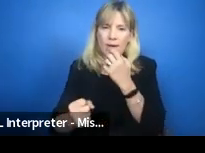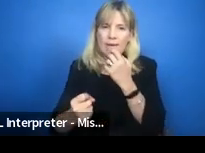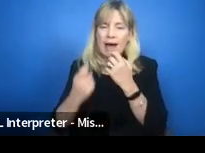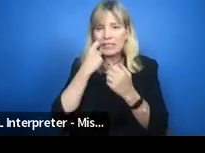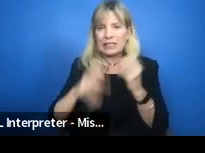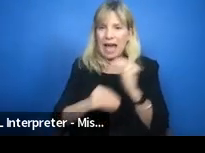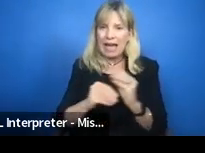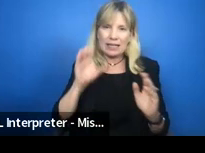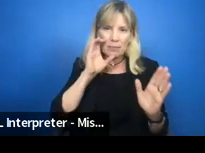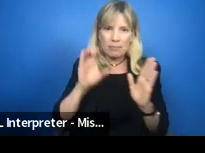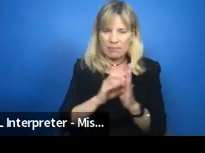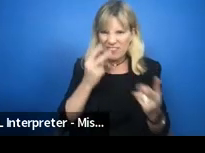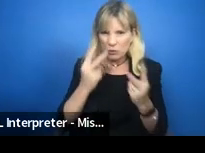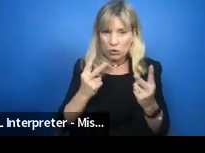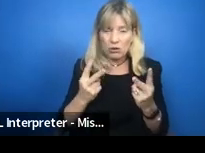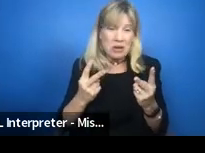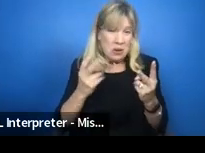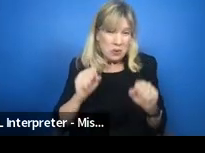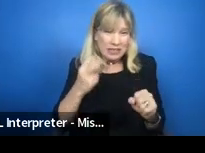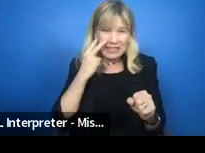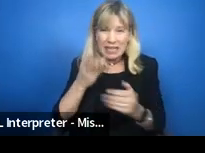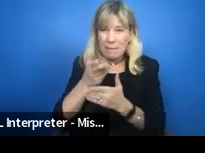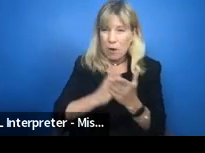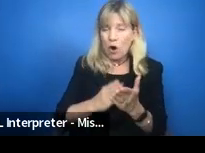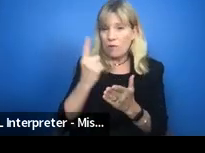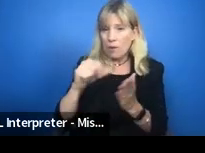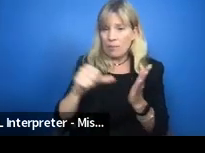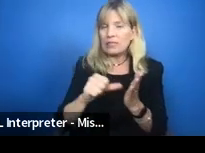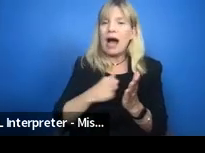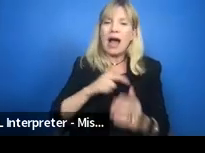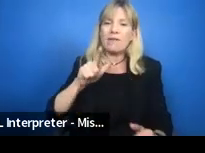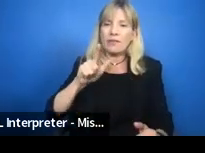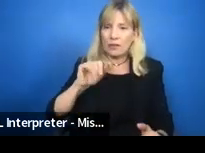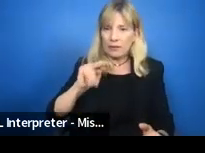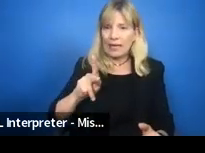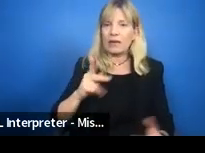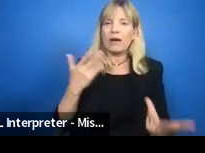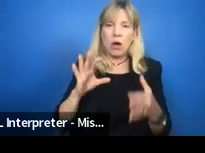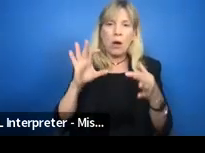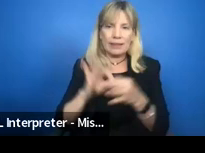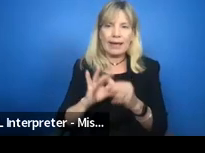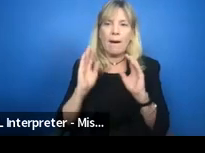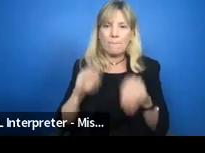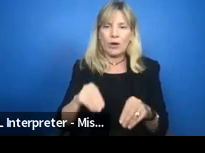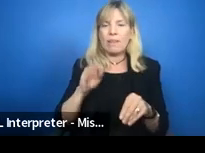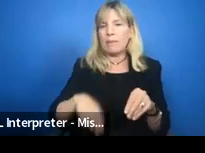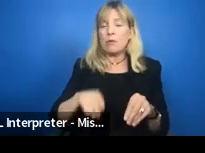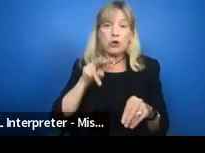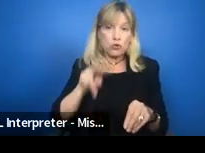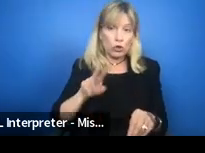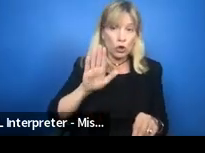here so you can see, just it's part of a page. I've got the link down at the bottom so you can go and look up your state later if you'd